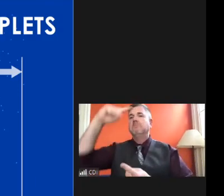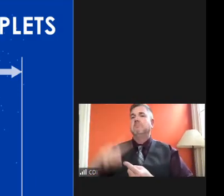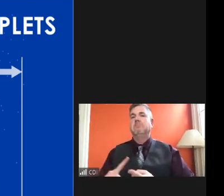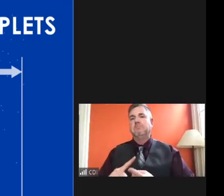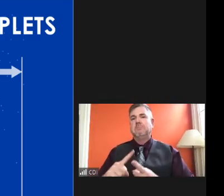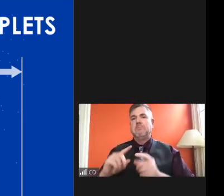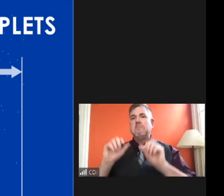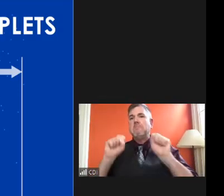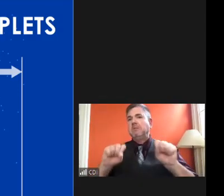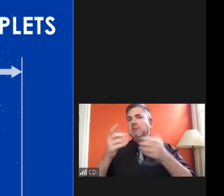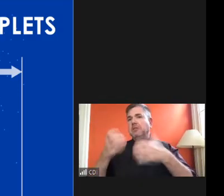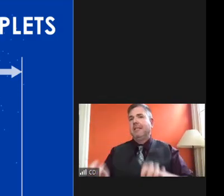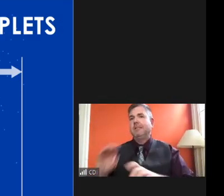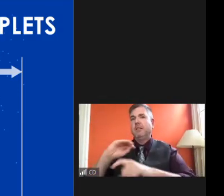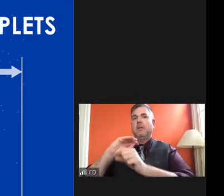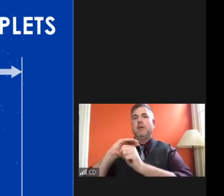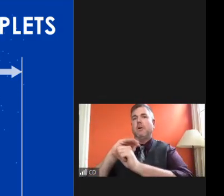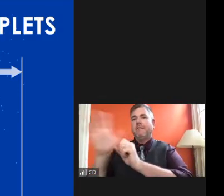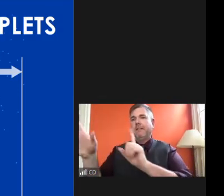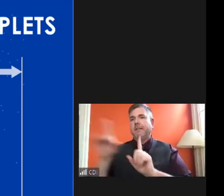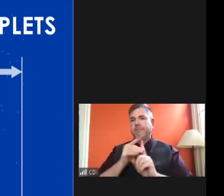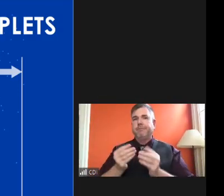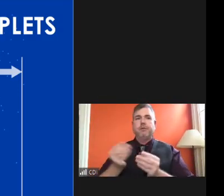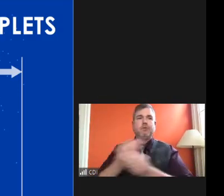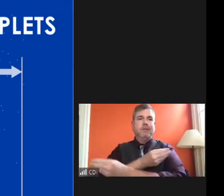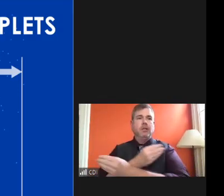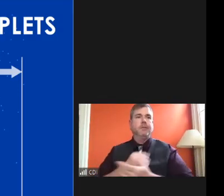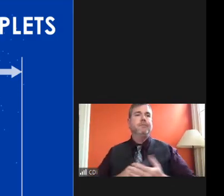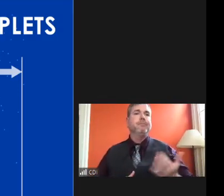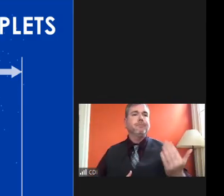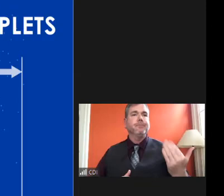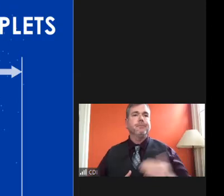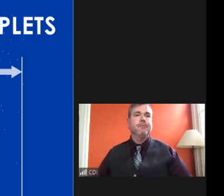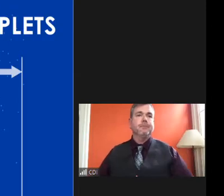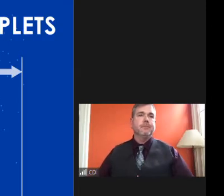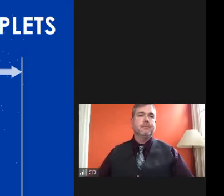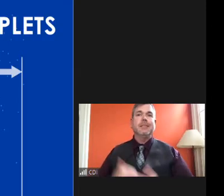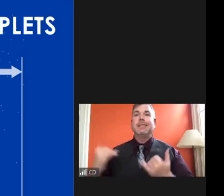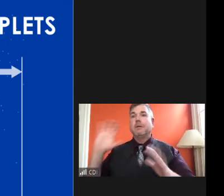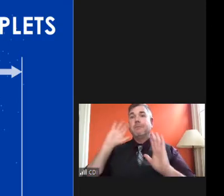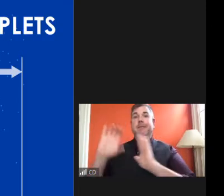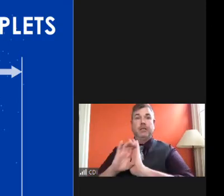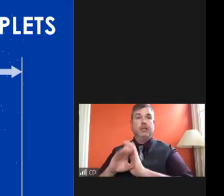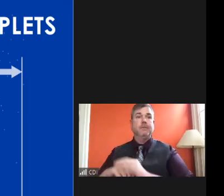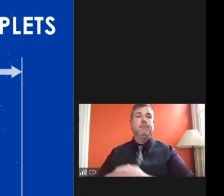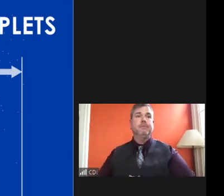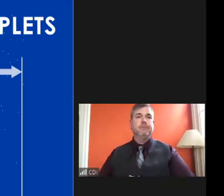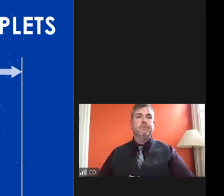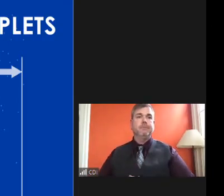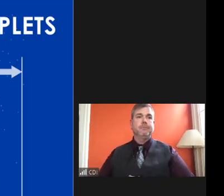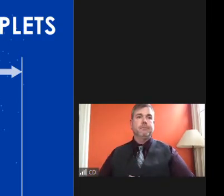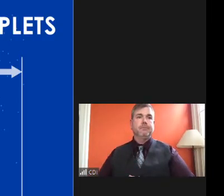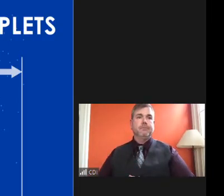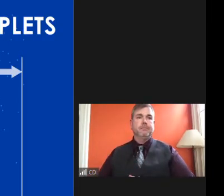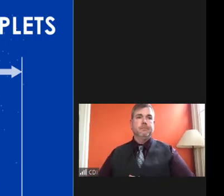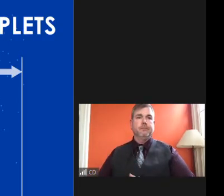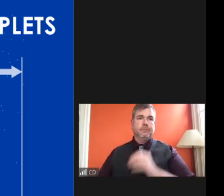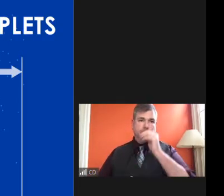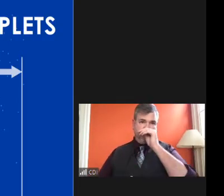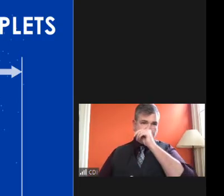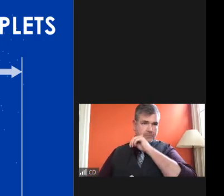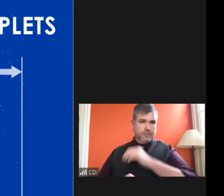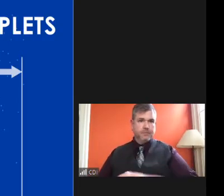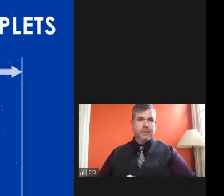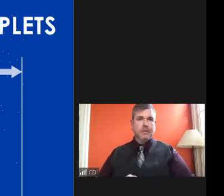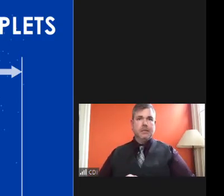not wearing a mask and if they cough, the particles will generally settle within 6 feet. For just regular breathing or speaking, it's generally